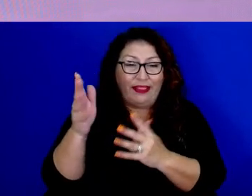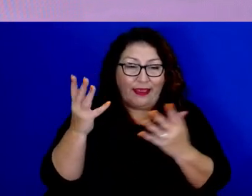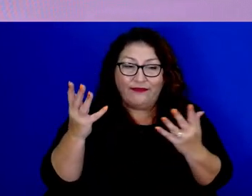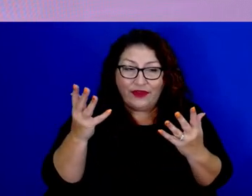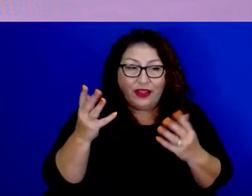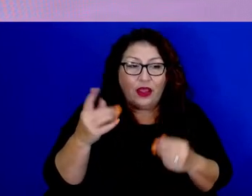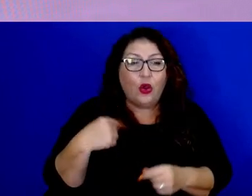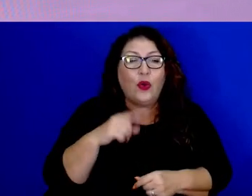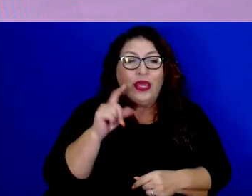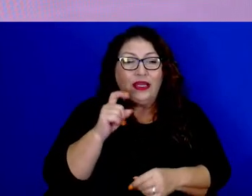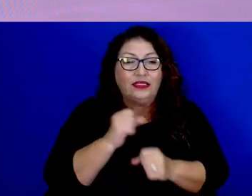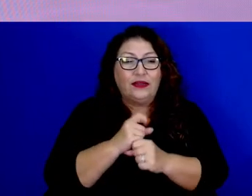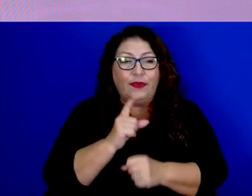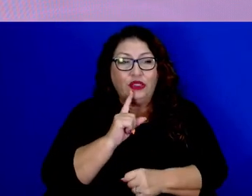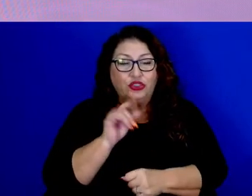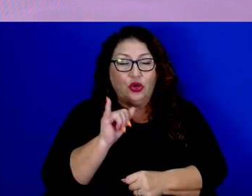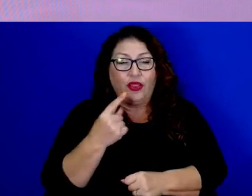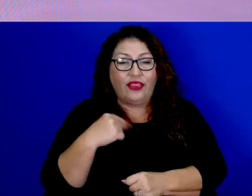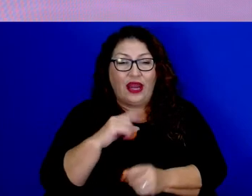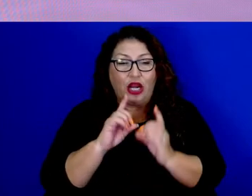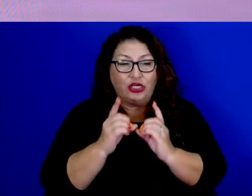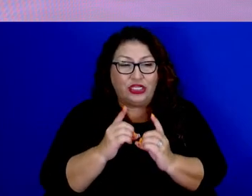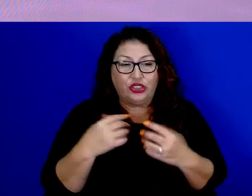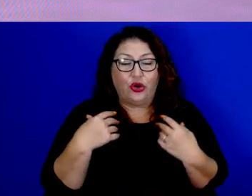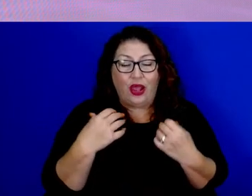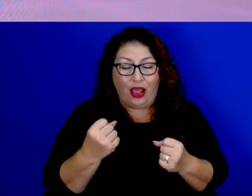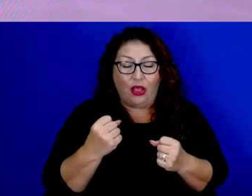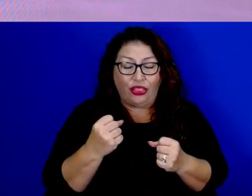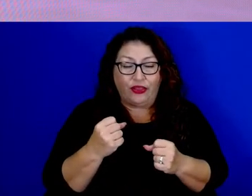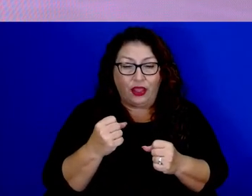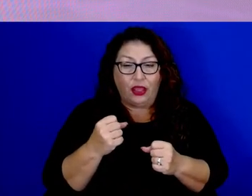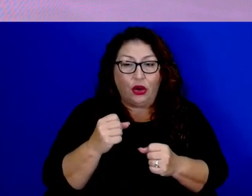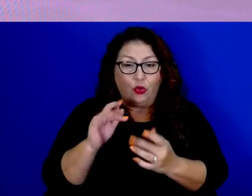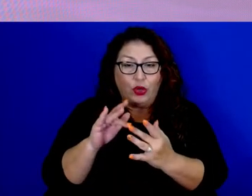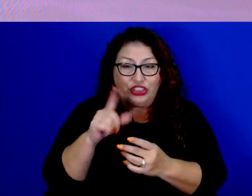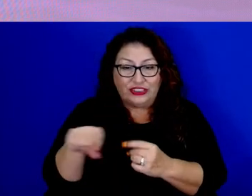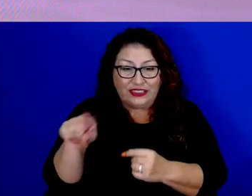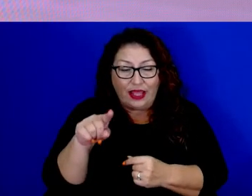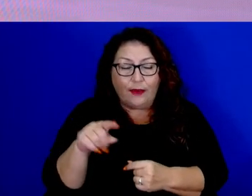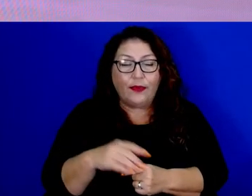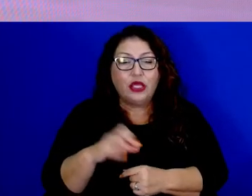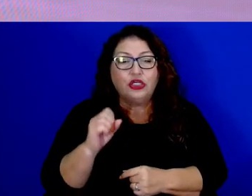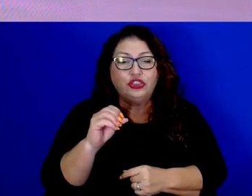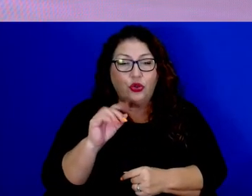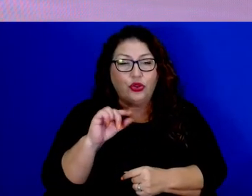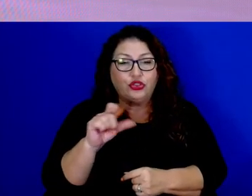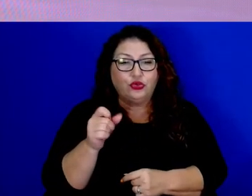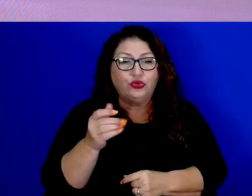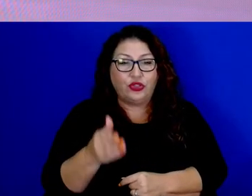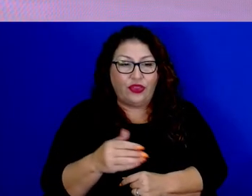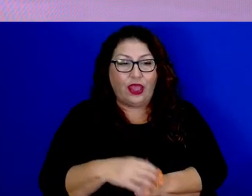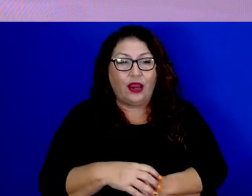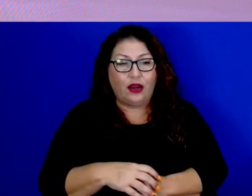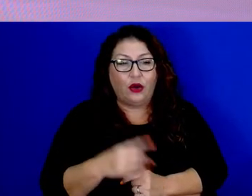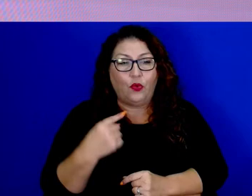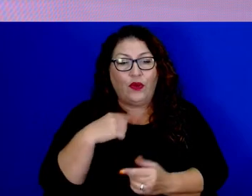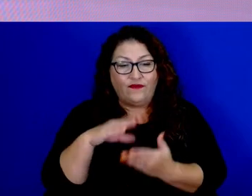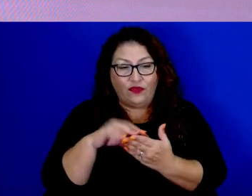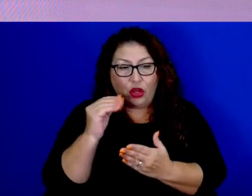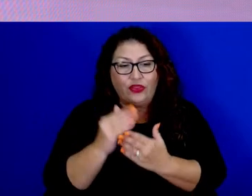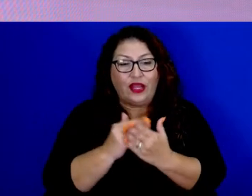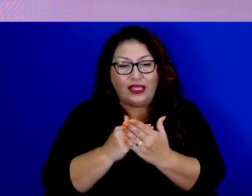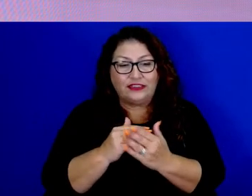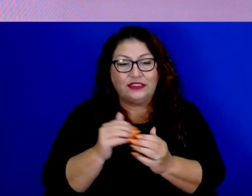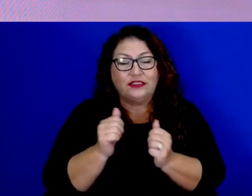our digital health investments reach them. So the tools are there. We've learned the lessons, we've compiled the evidence,